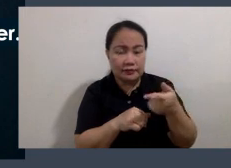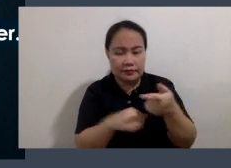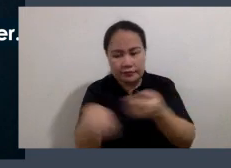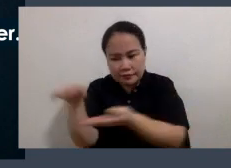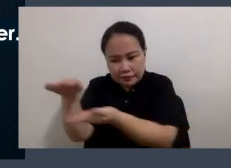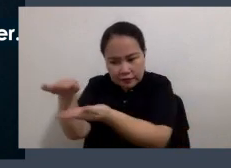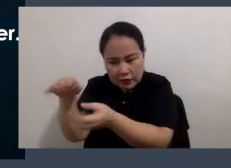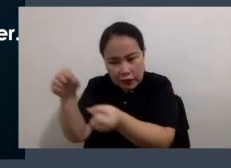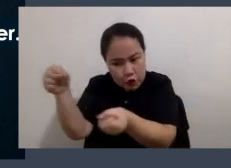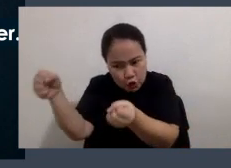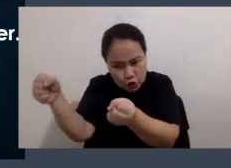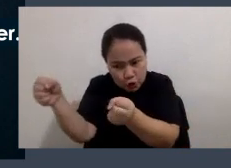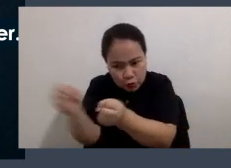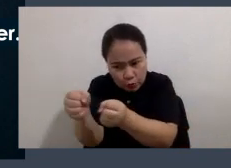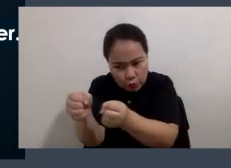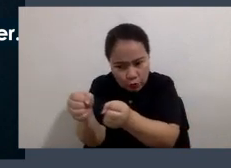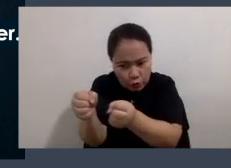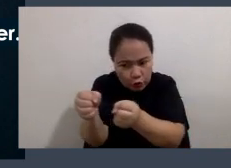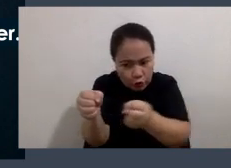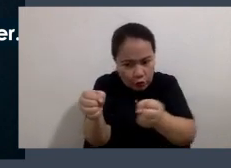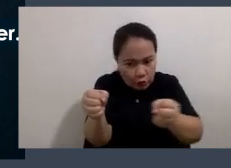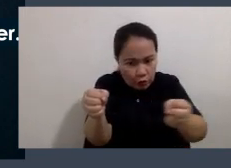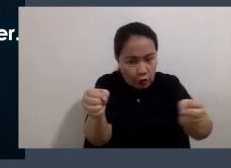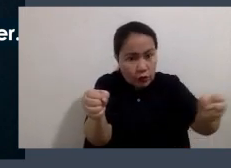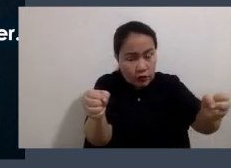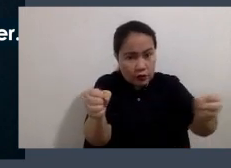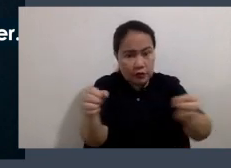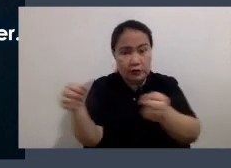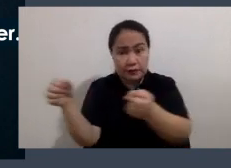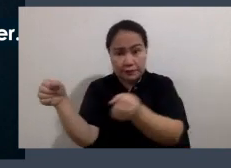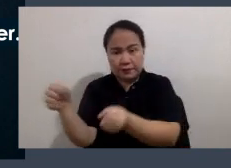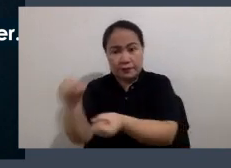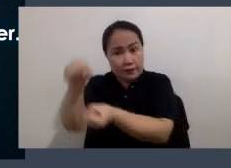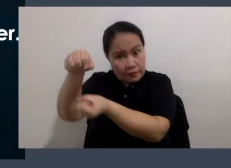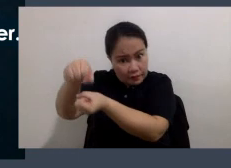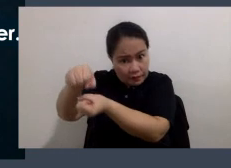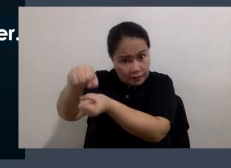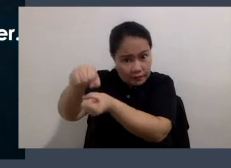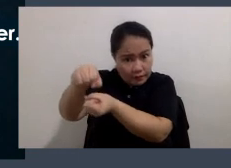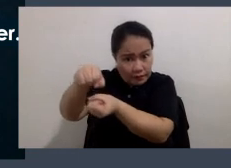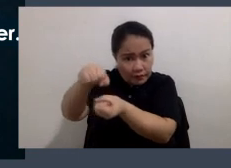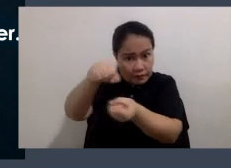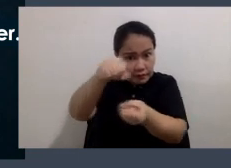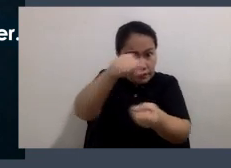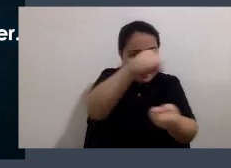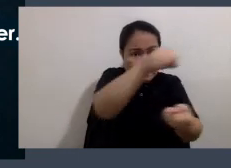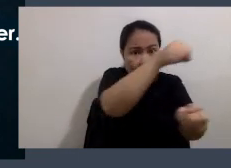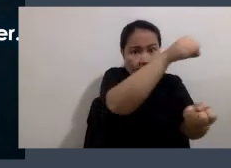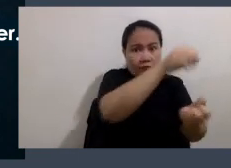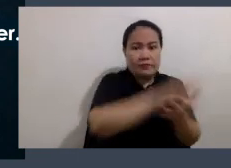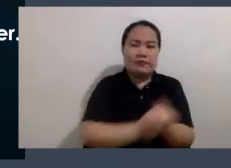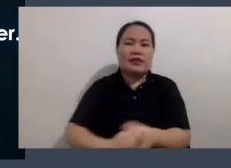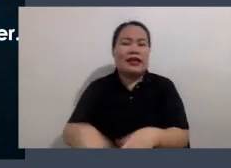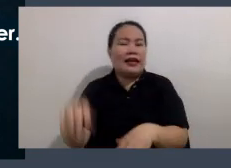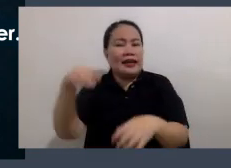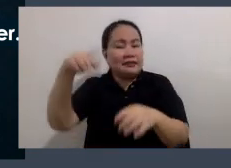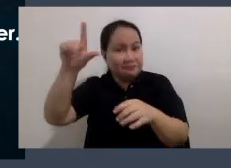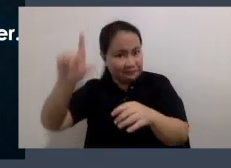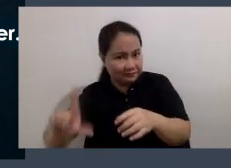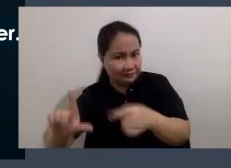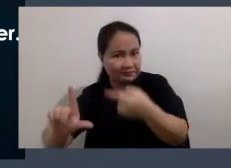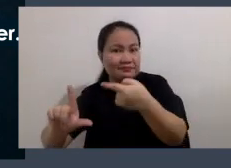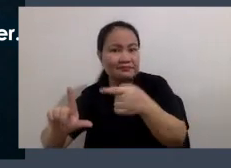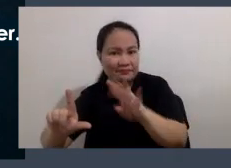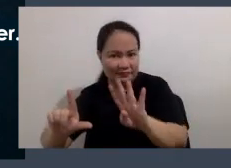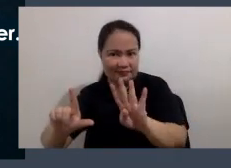mababa, pataas. So, ano ang pinakamababang value dito? So, una, syempre, si negative 4 kasi siya